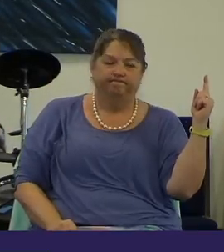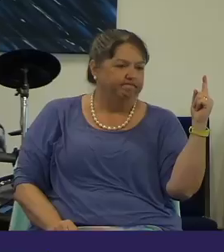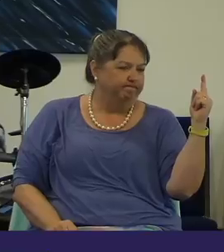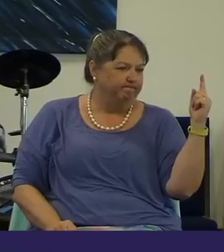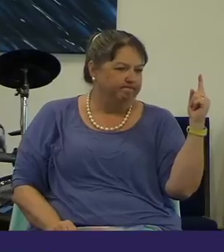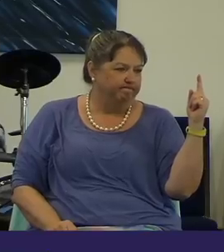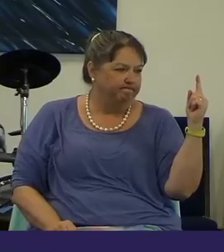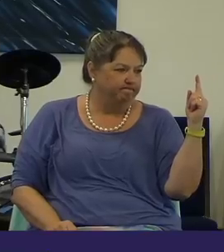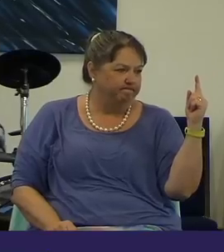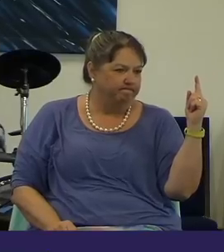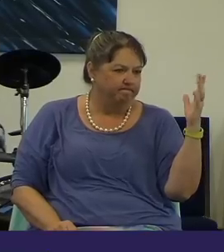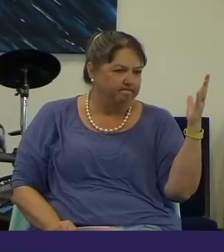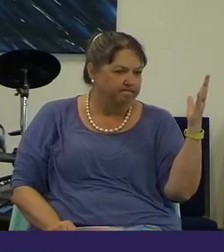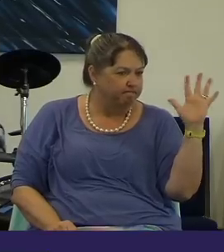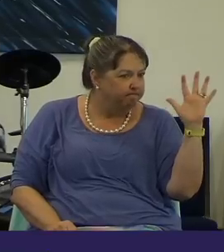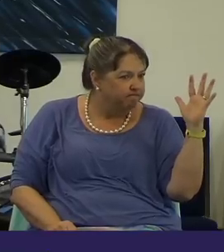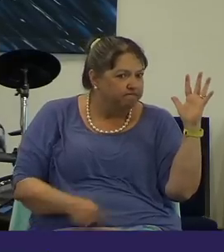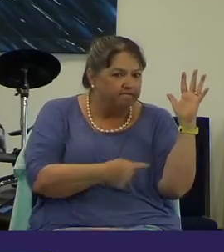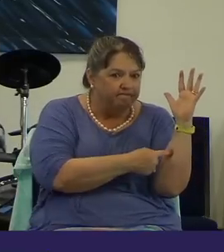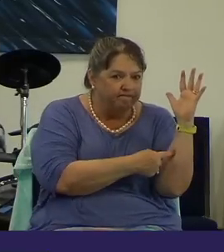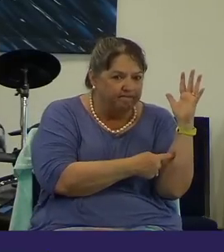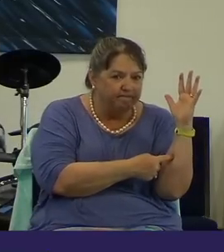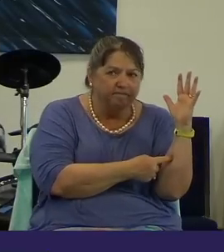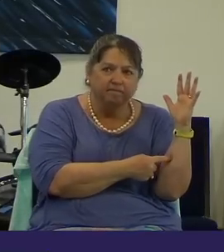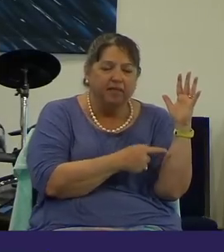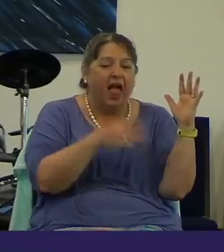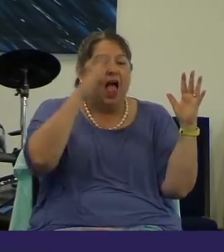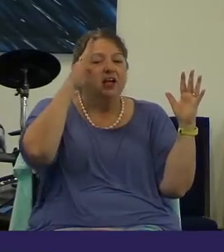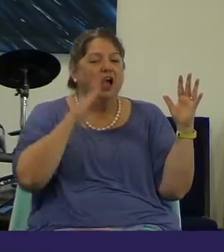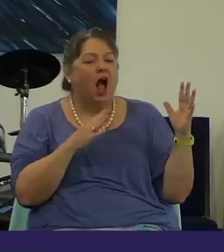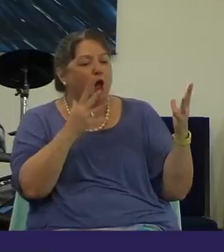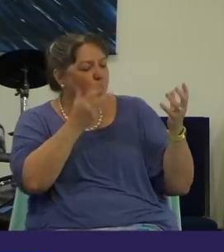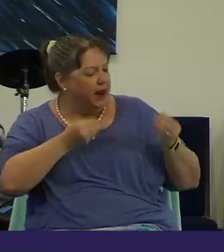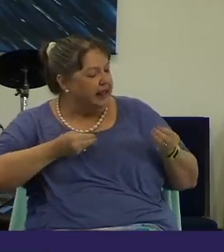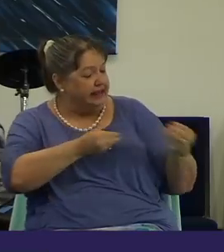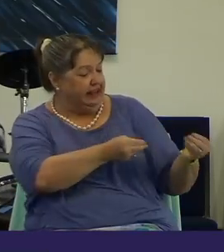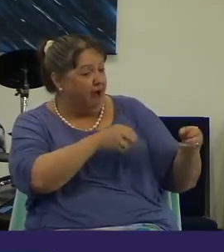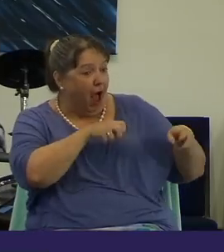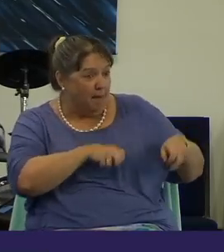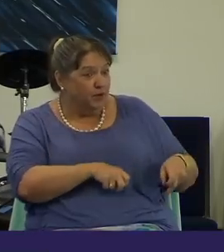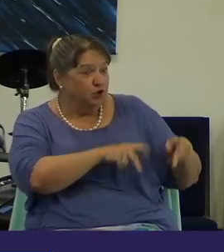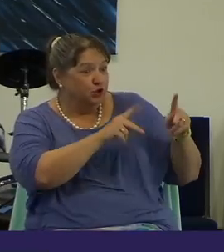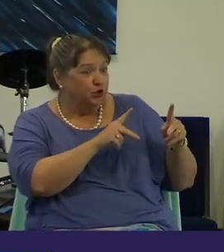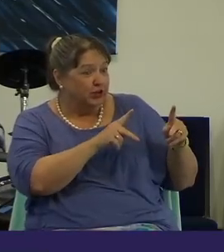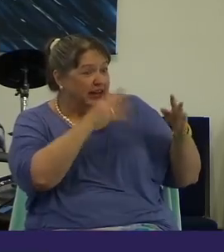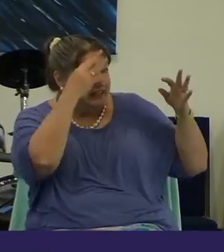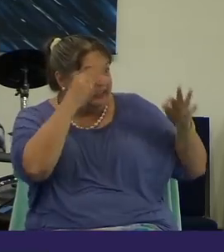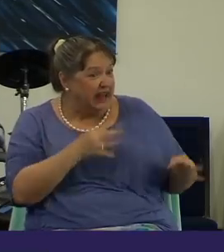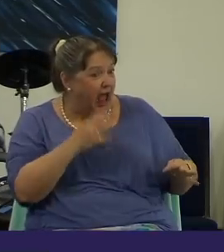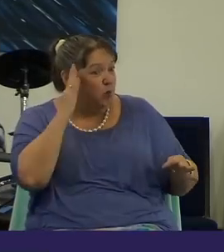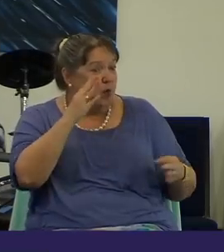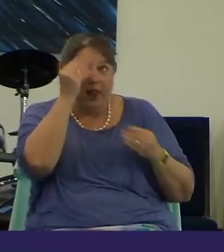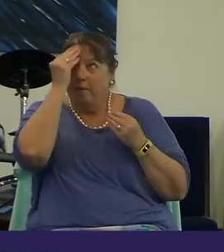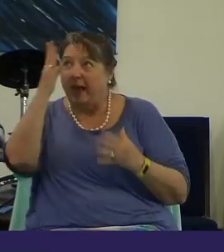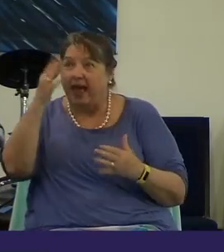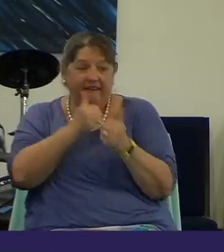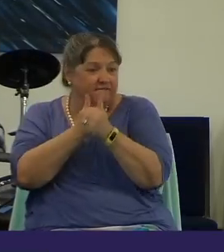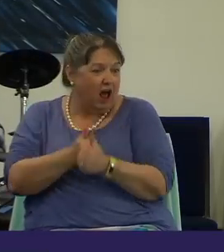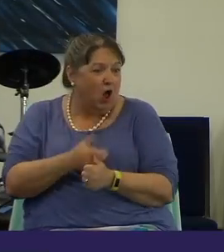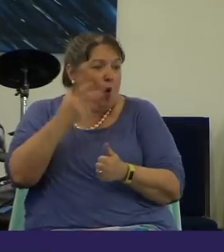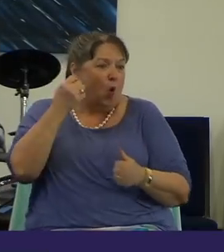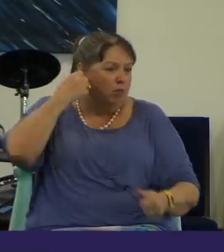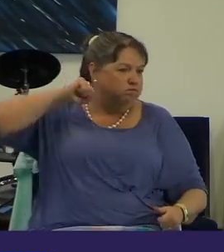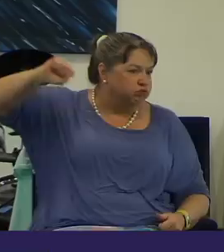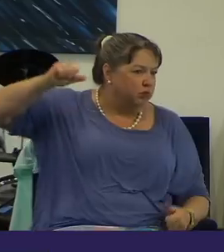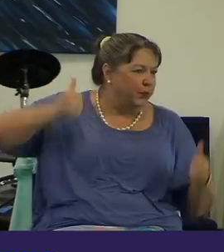It was to test their obedience. It was to test their commitment. It was to show them that they weren't the boss, that there was someone who created them who had